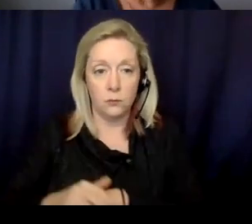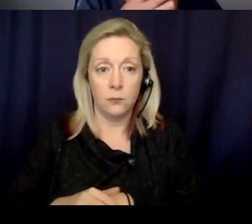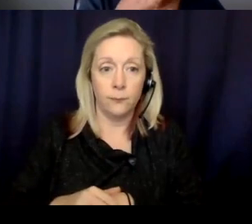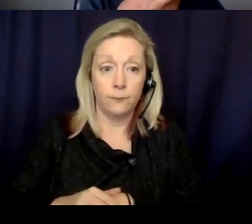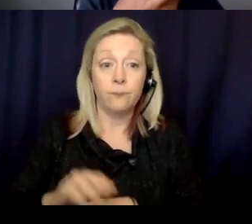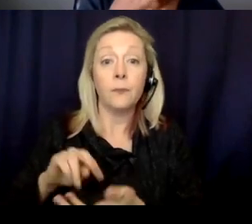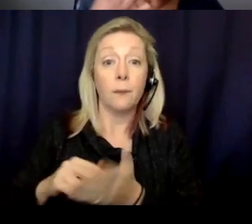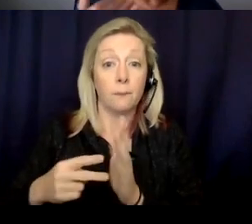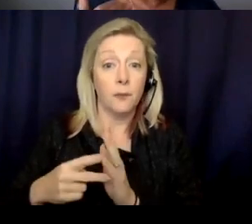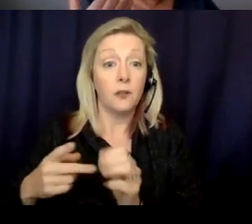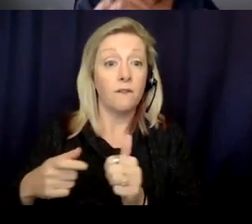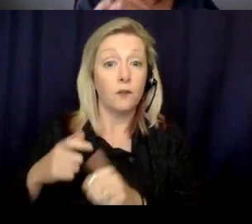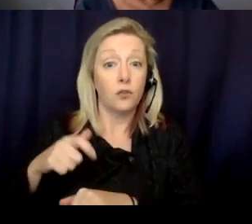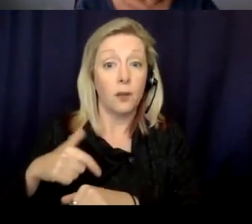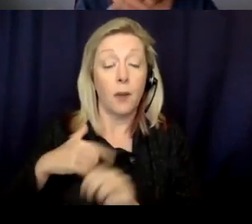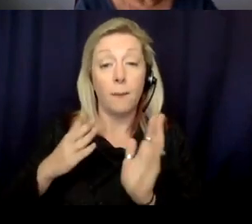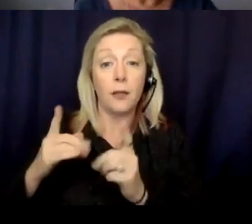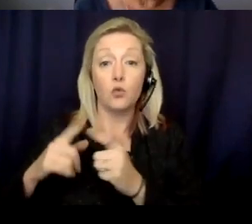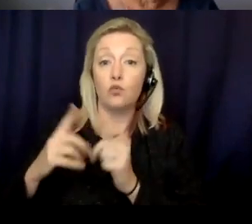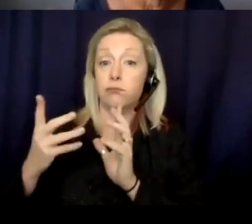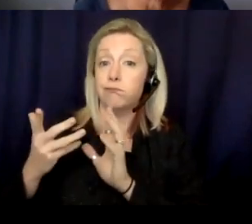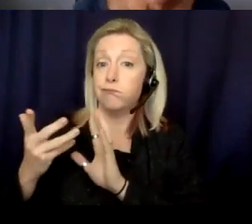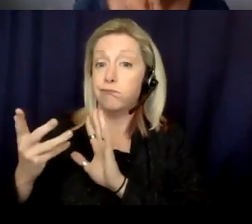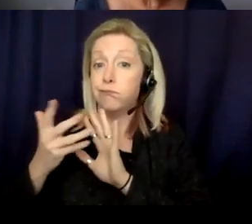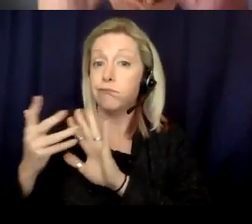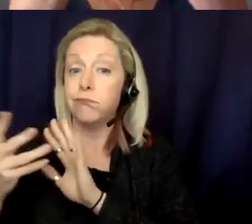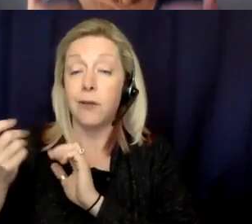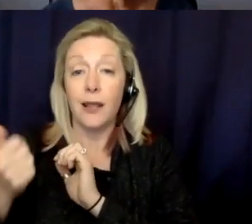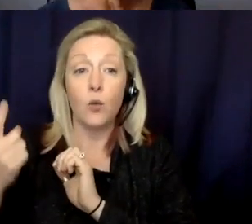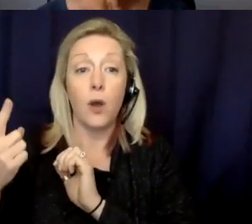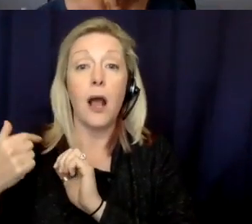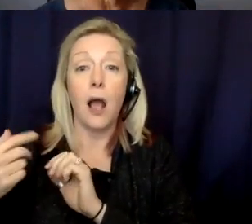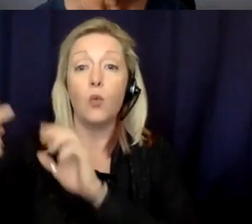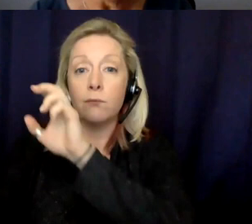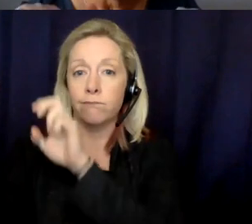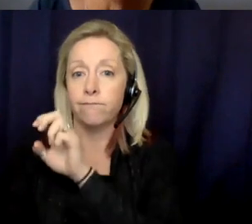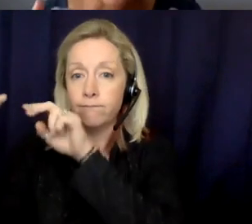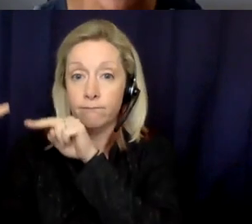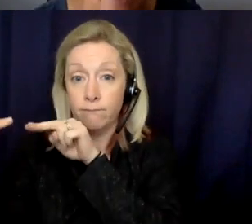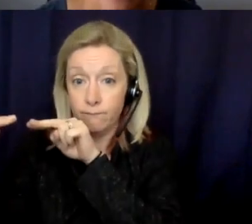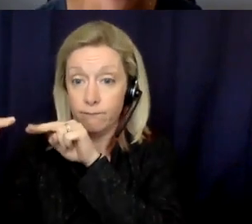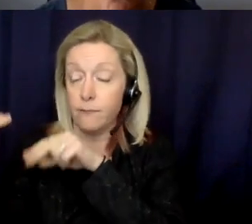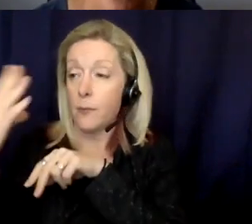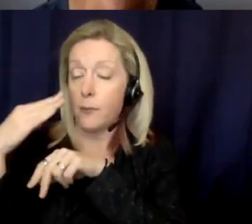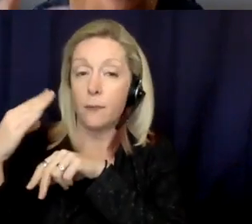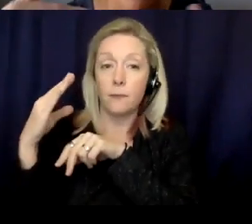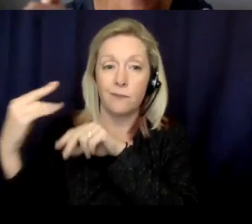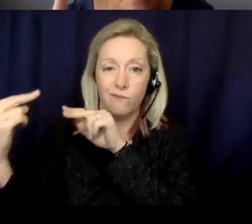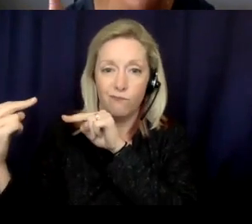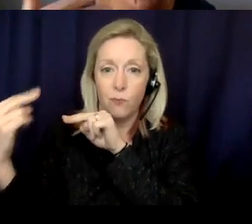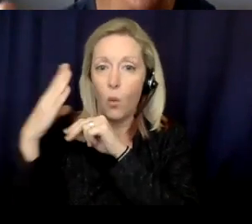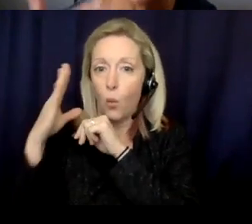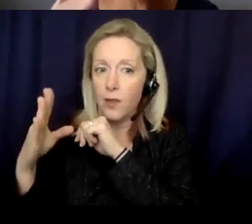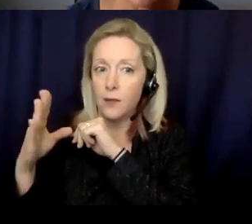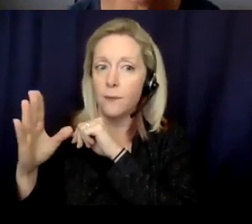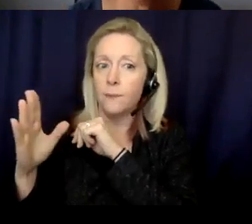I'm first going to engage with any learner, I'm going to get down on their level and I'm going to get eye level with them and